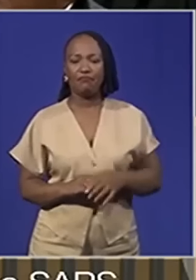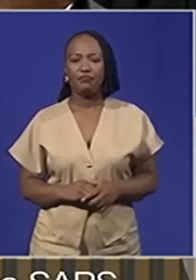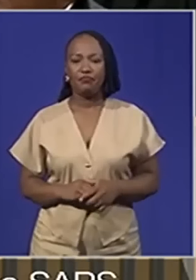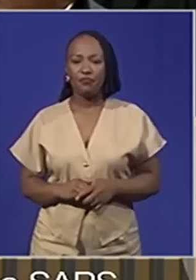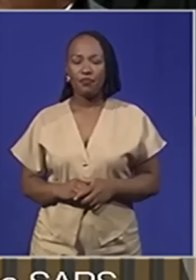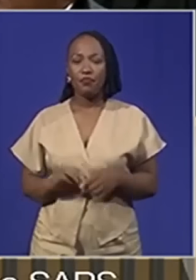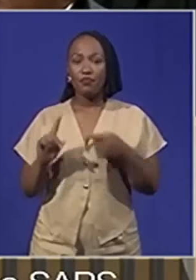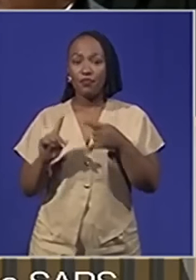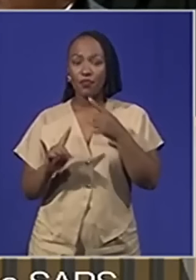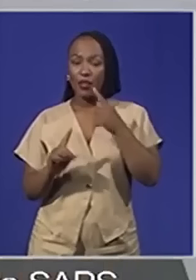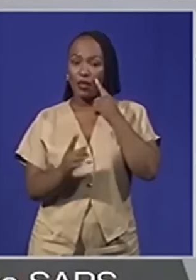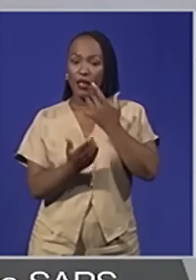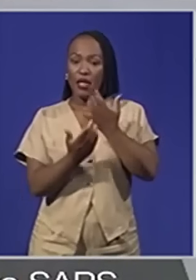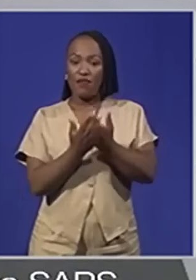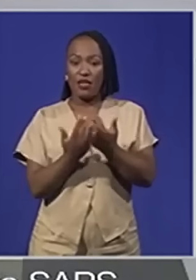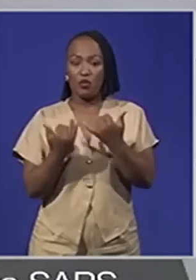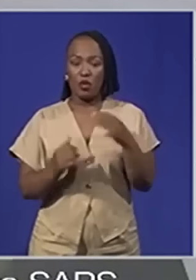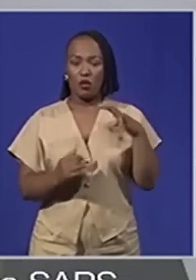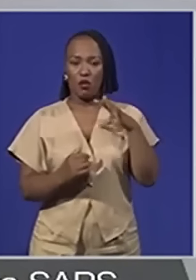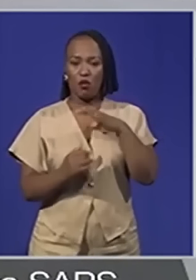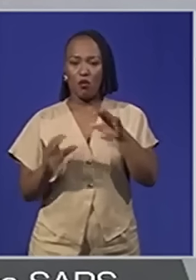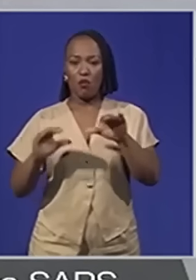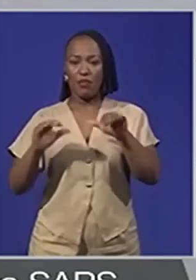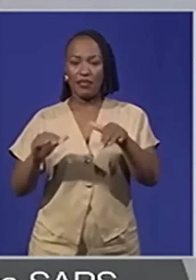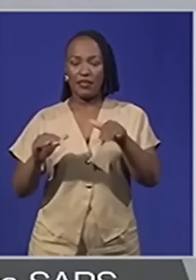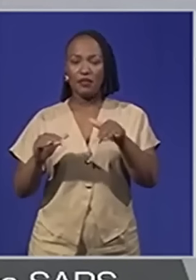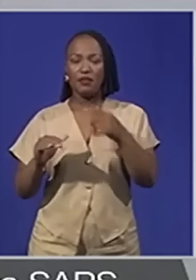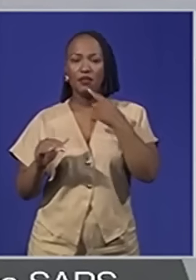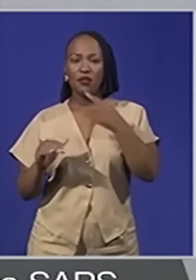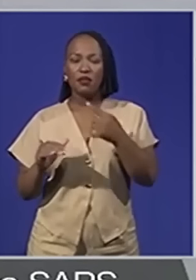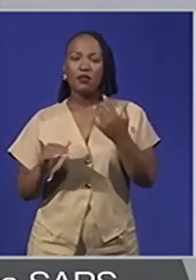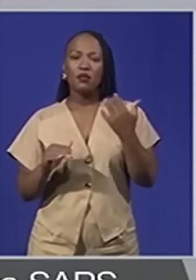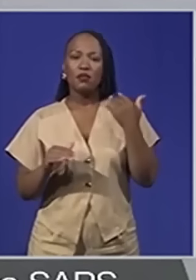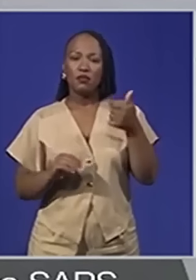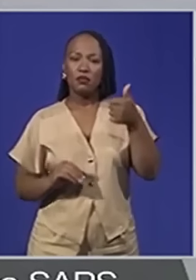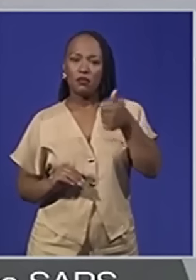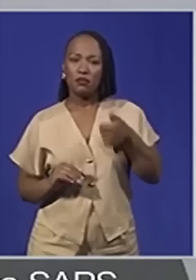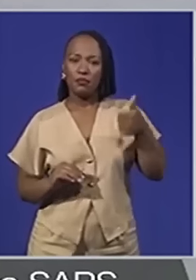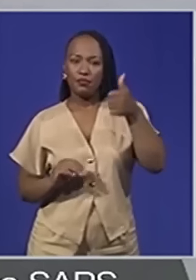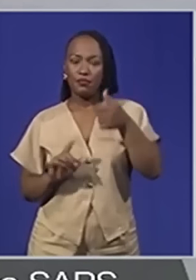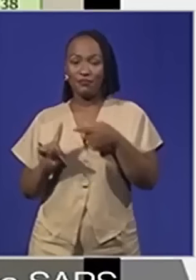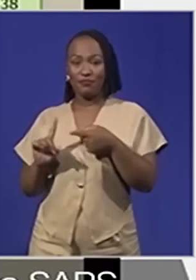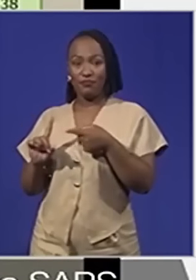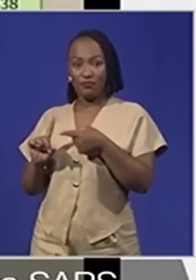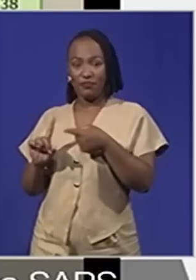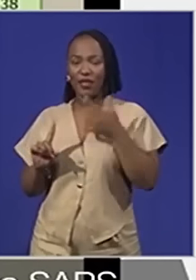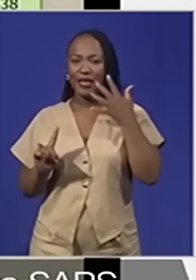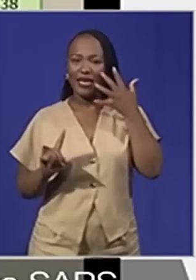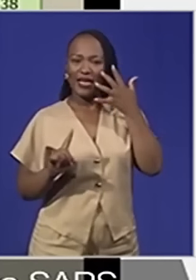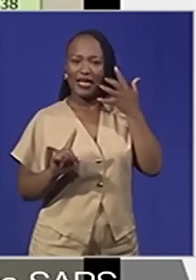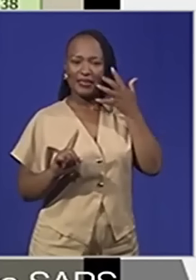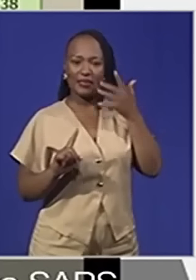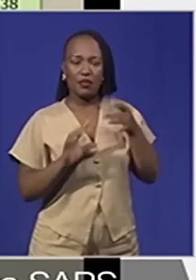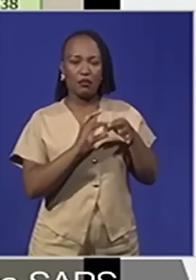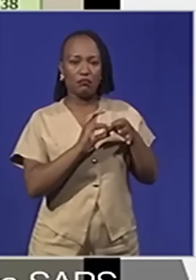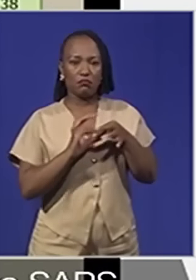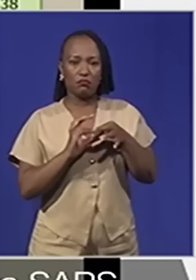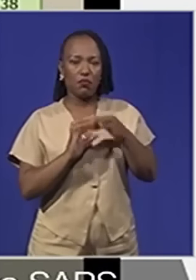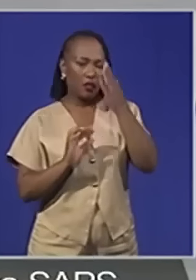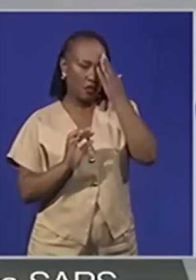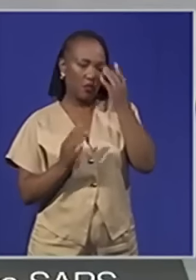Bopaki bo hlaletseng Commissioneng ya Matlanga ka jeno bo bontsha hahlo ya mehleng ya sepolesa Kgomotso Pahlane le Vusmuzi Cat Matlala ba ne ba tsebana.